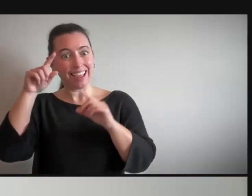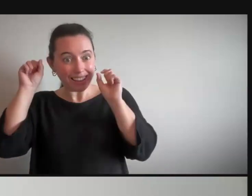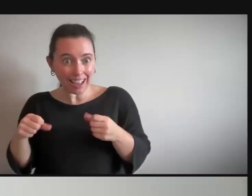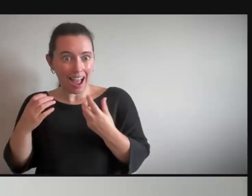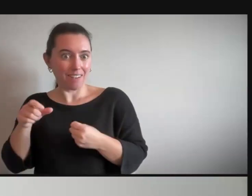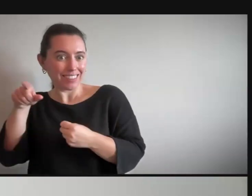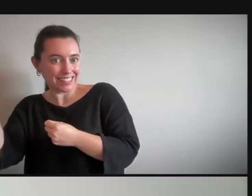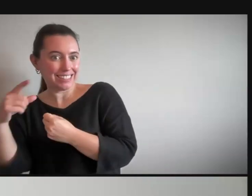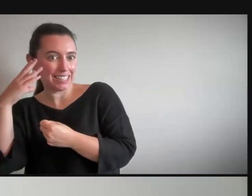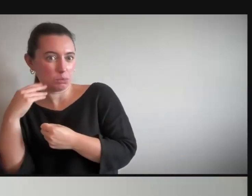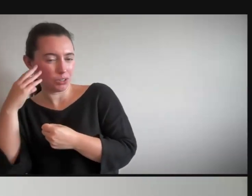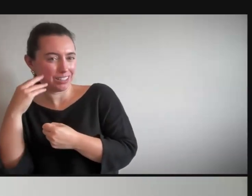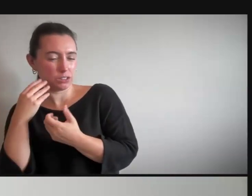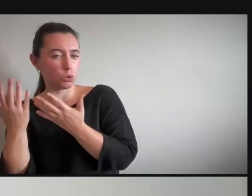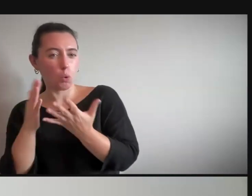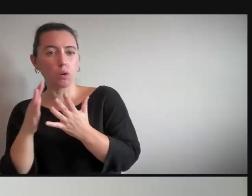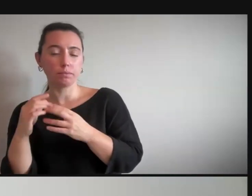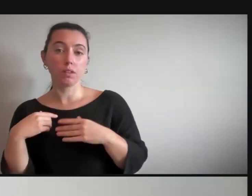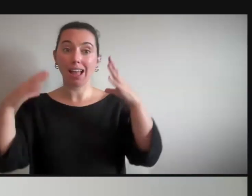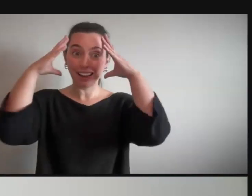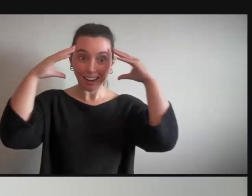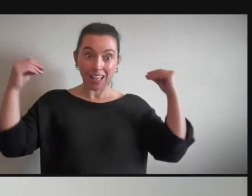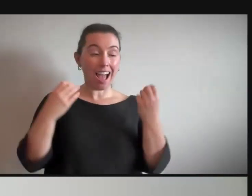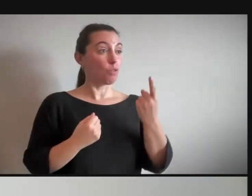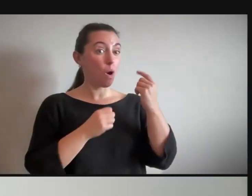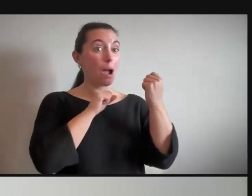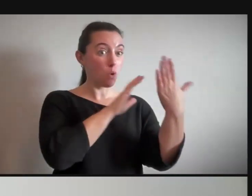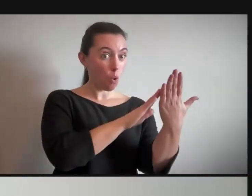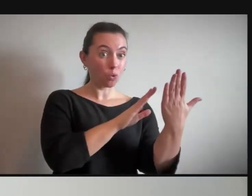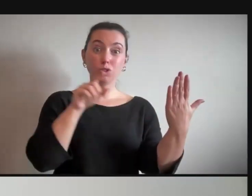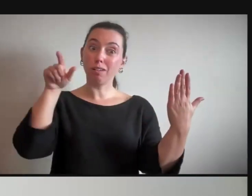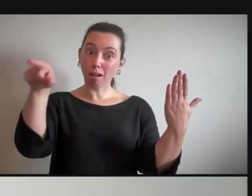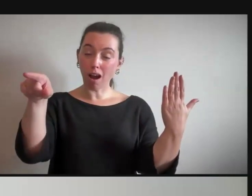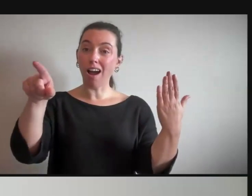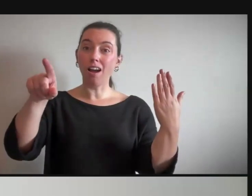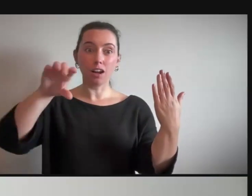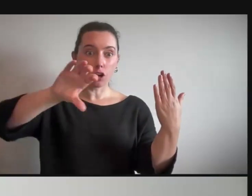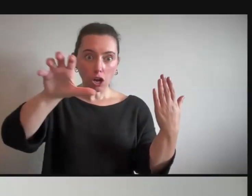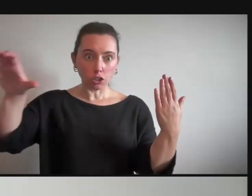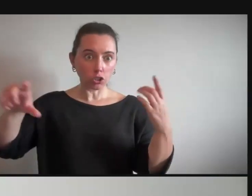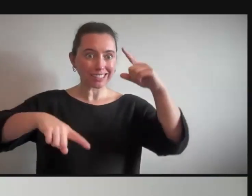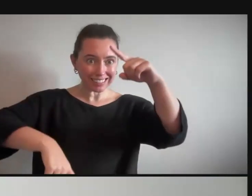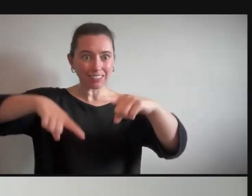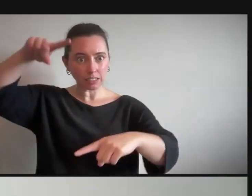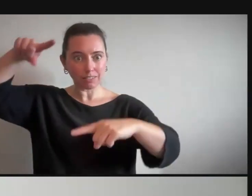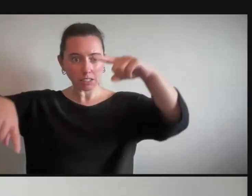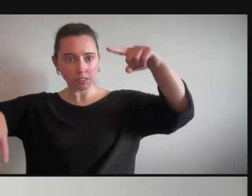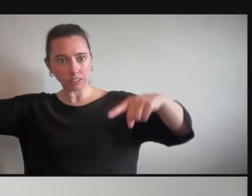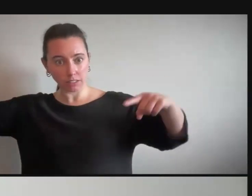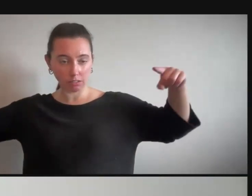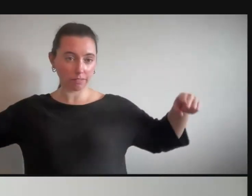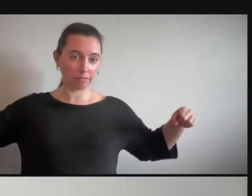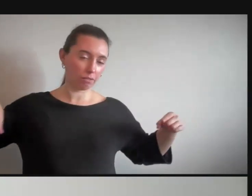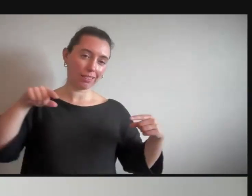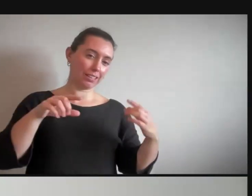but if we do it in the Netherlands on one way and in another country a different way, and then another auditing firm does it differently, that's complicated.